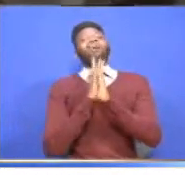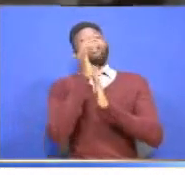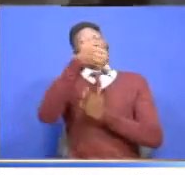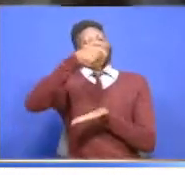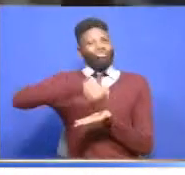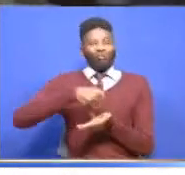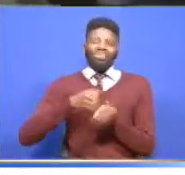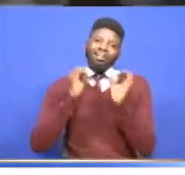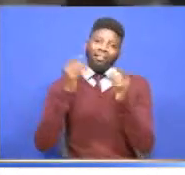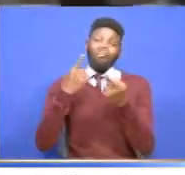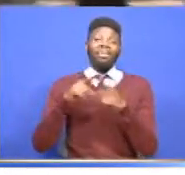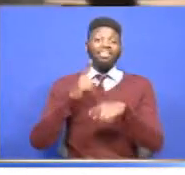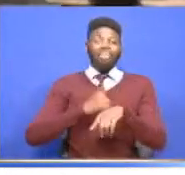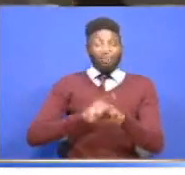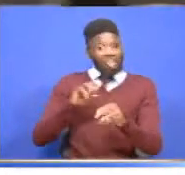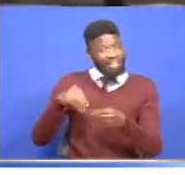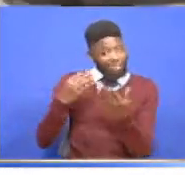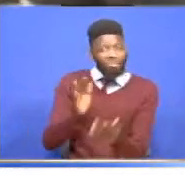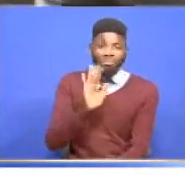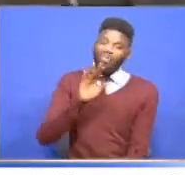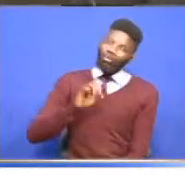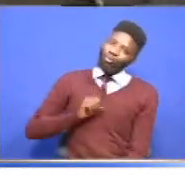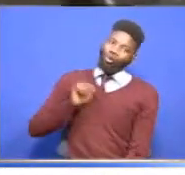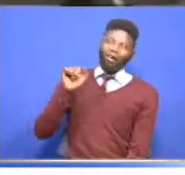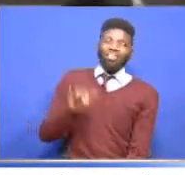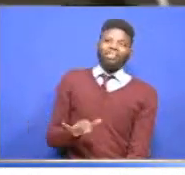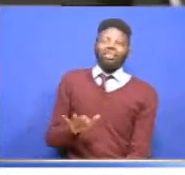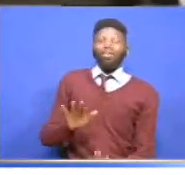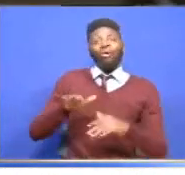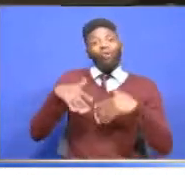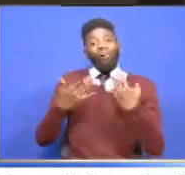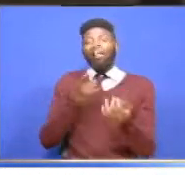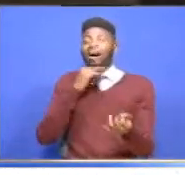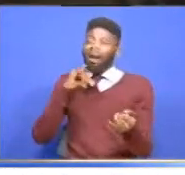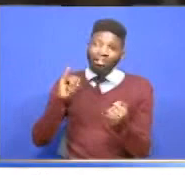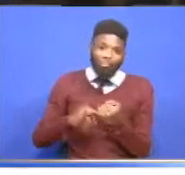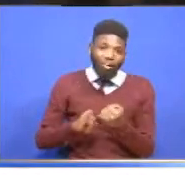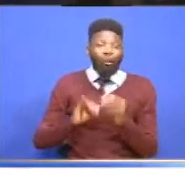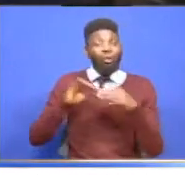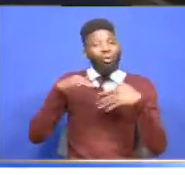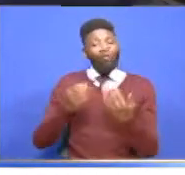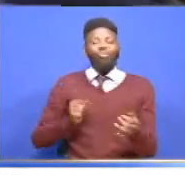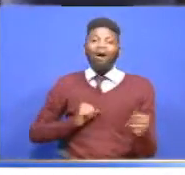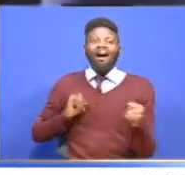give, for example, your daughter or your husband or your wife